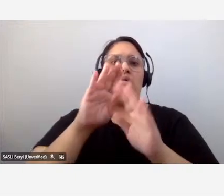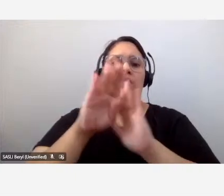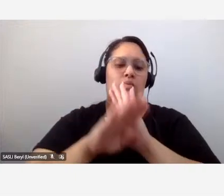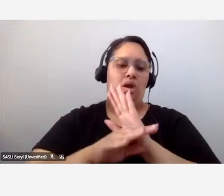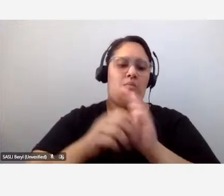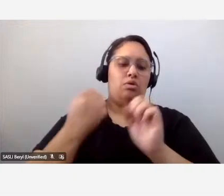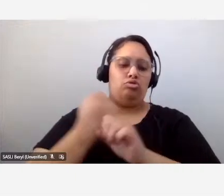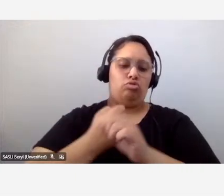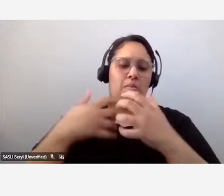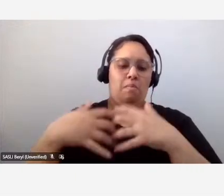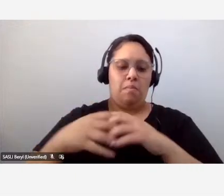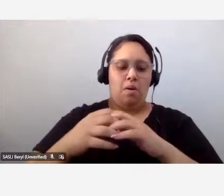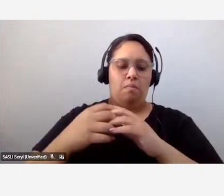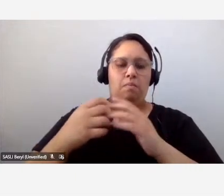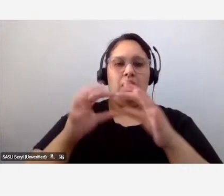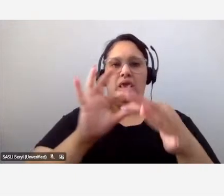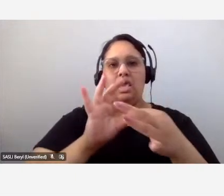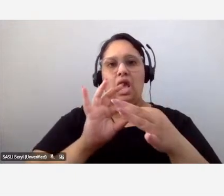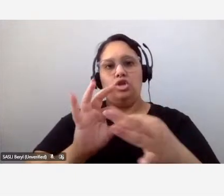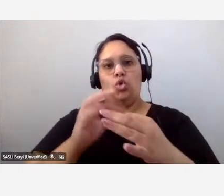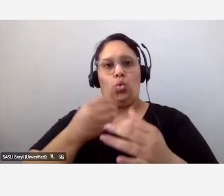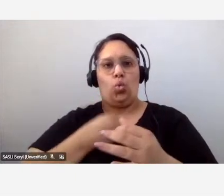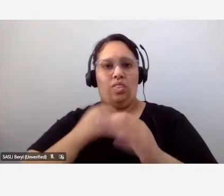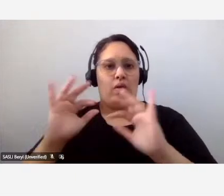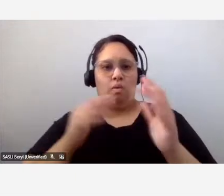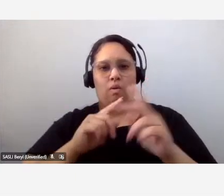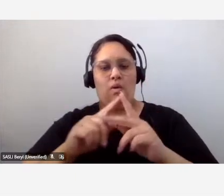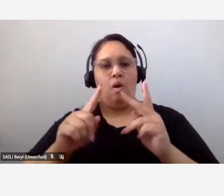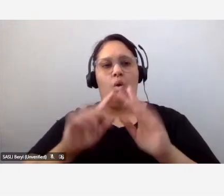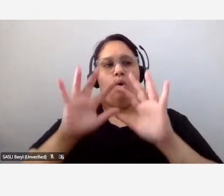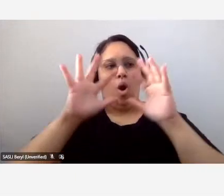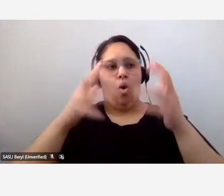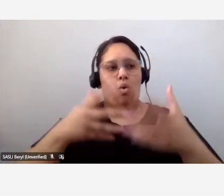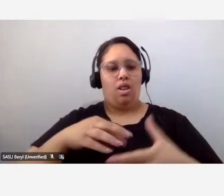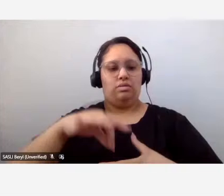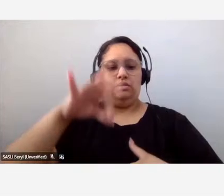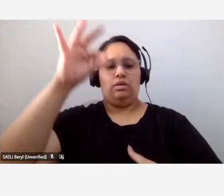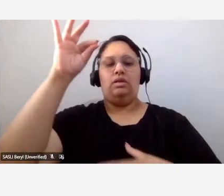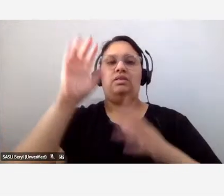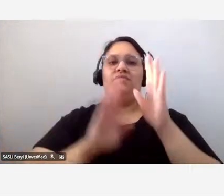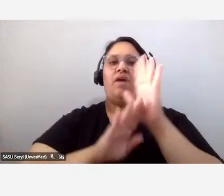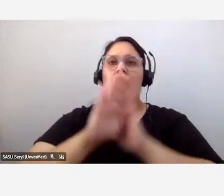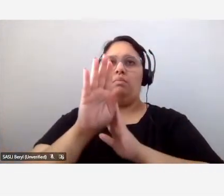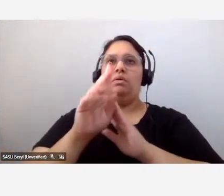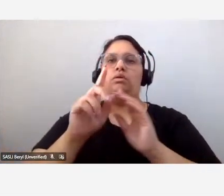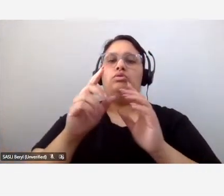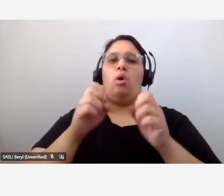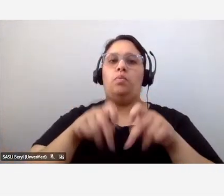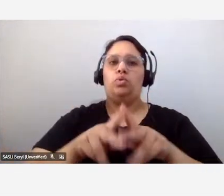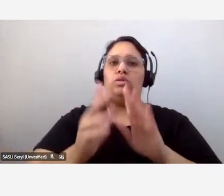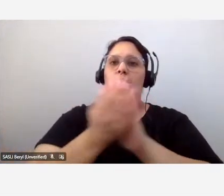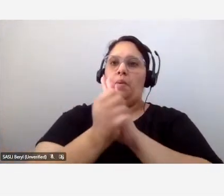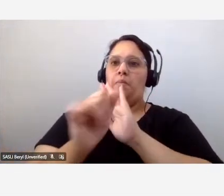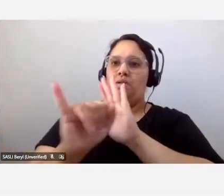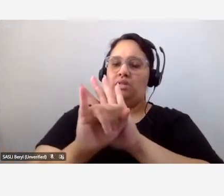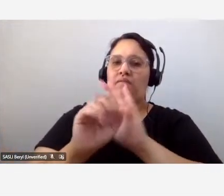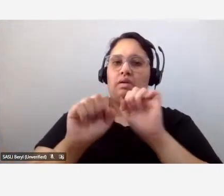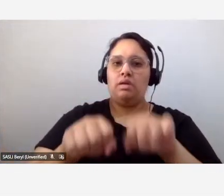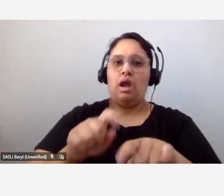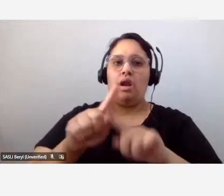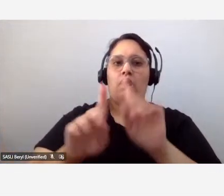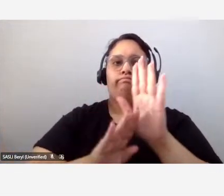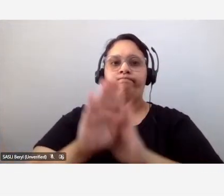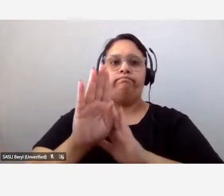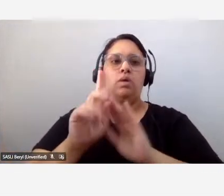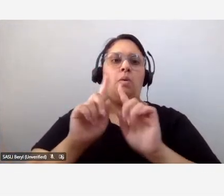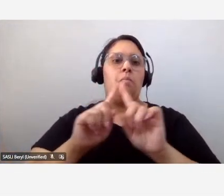it's creating, how we're engaging youth, the holistic development, the opportunities for talent identification and development.